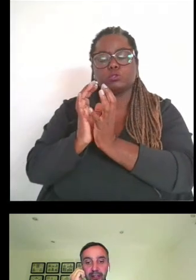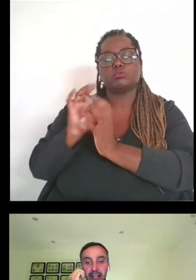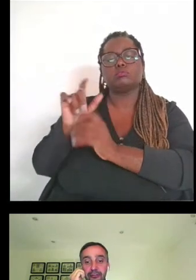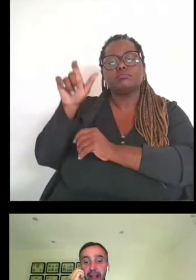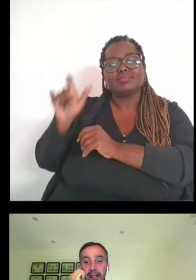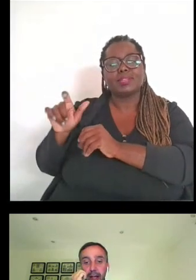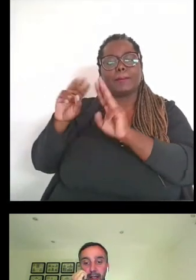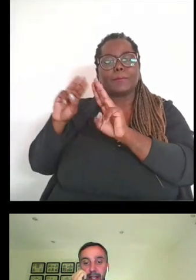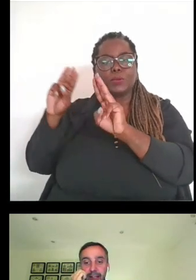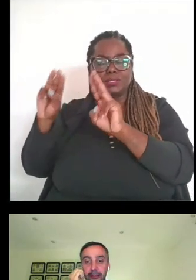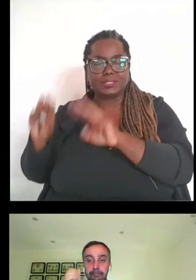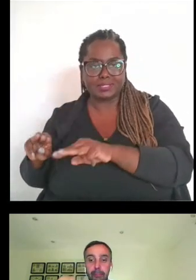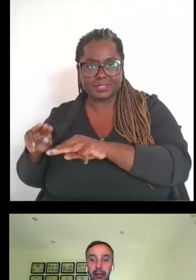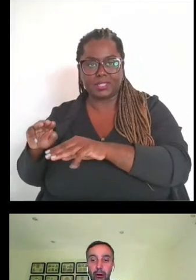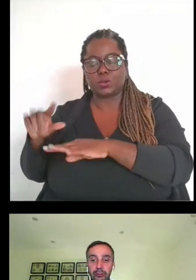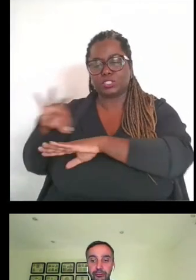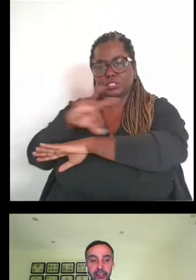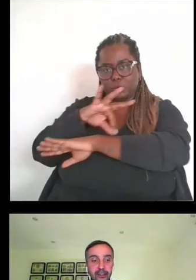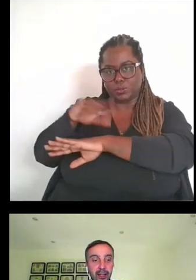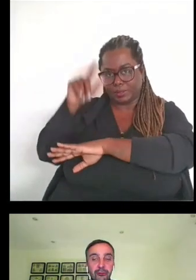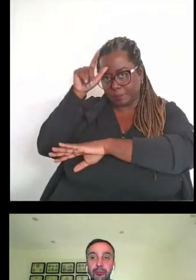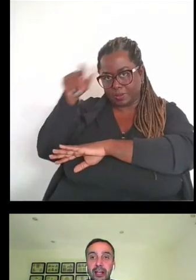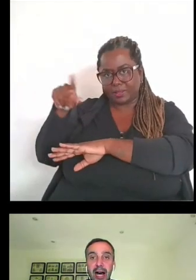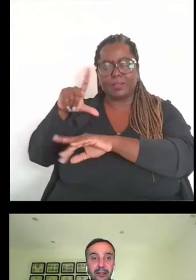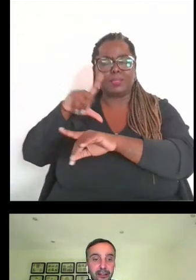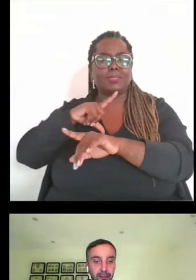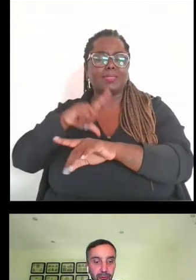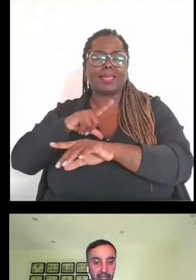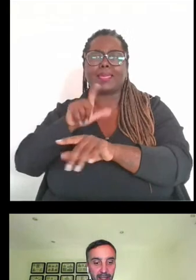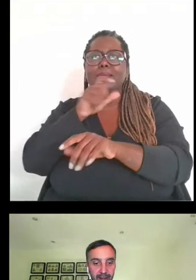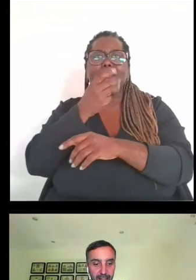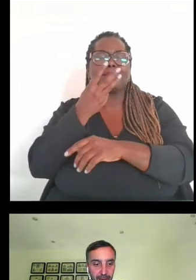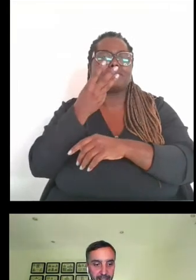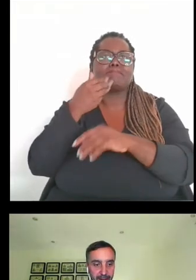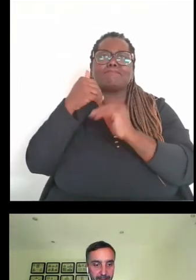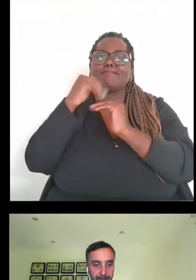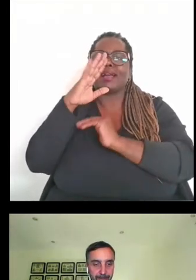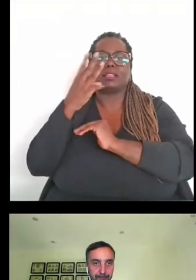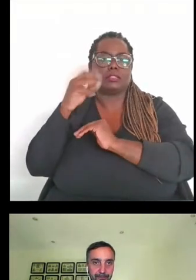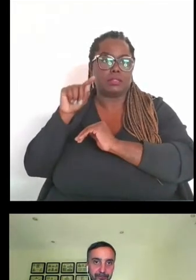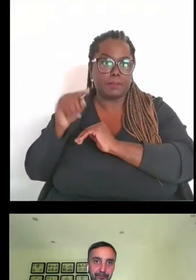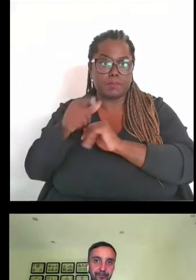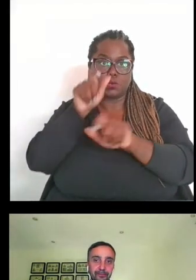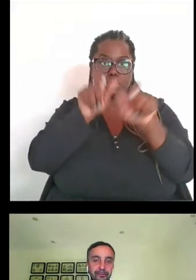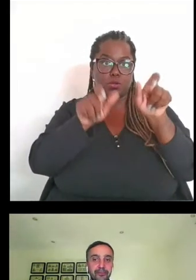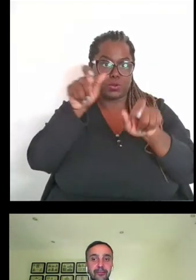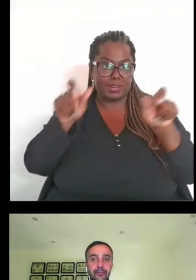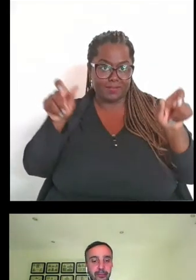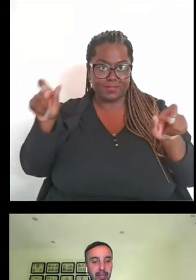mysterious and failed Architects biographies from the last three centuries